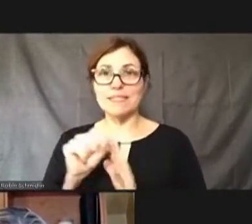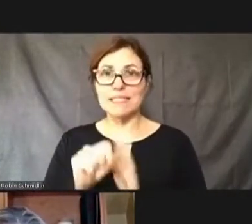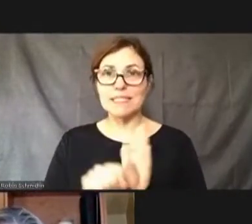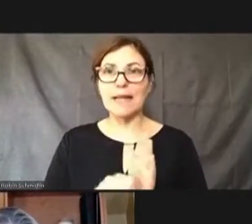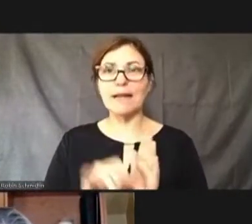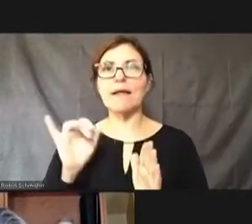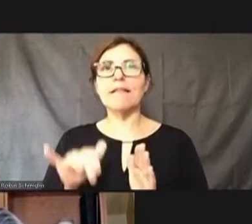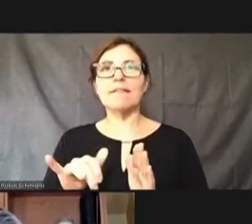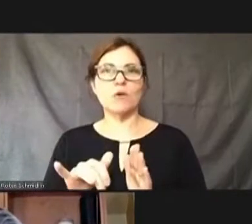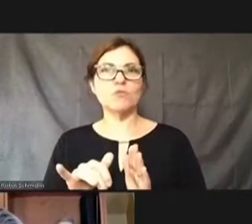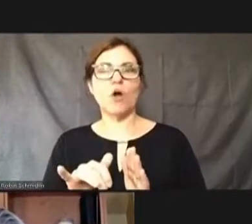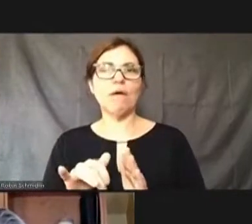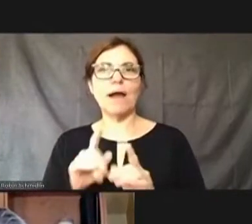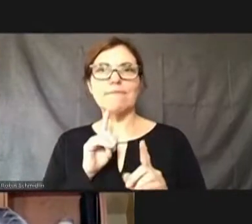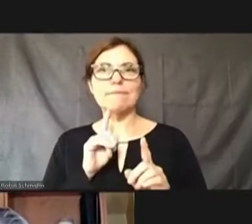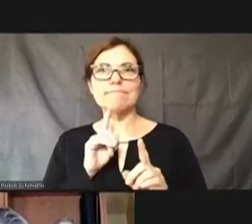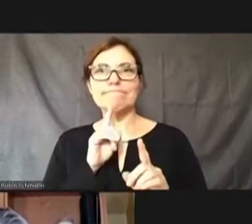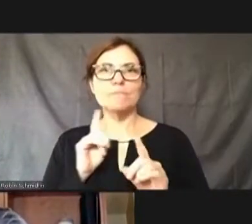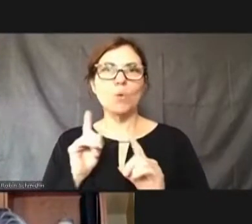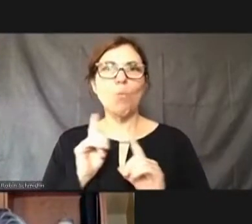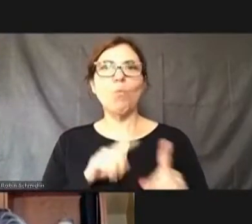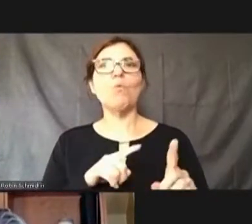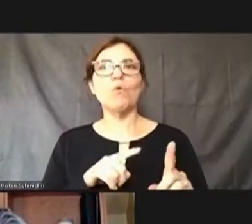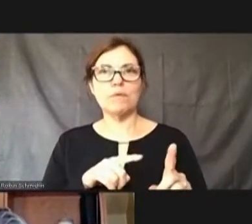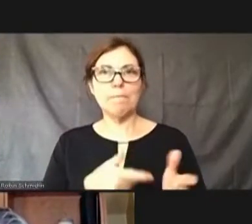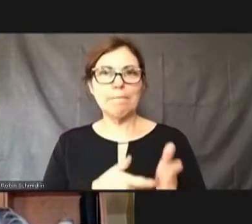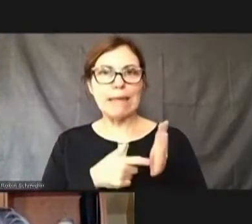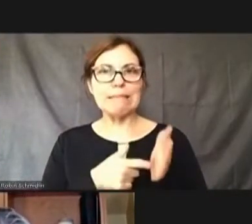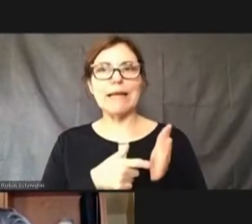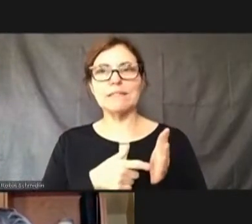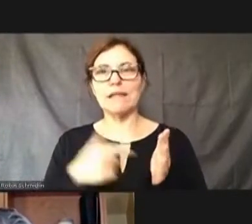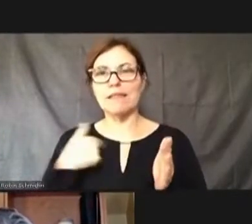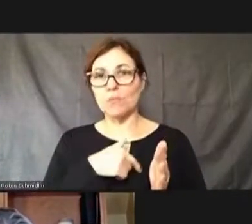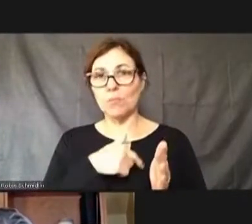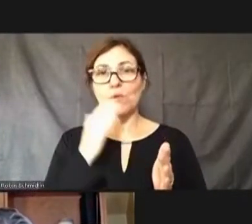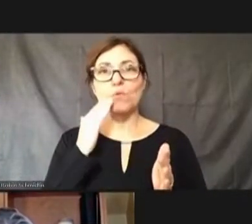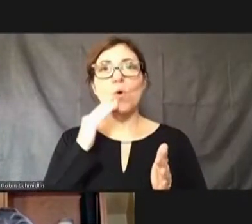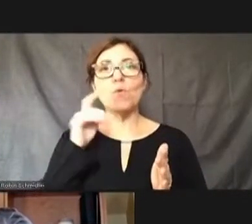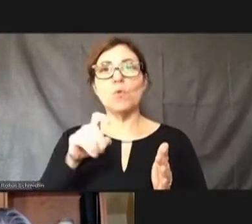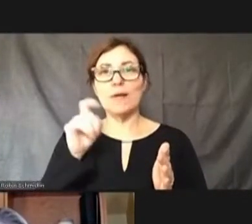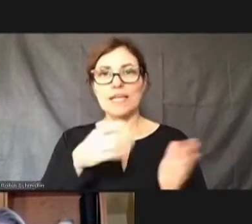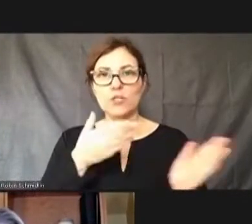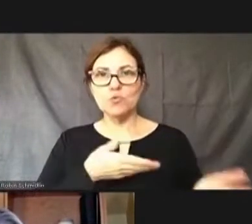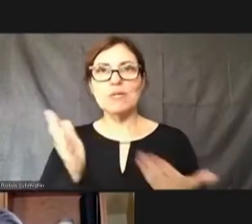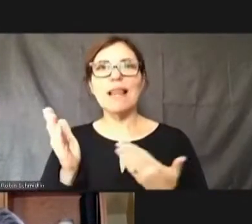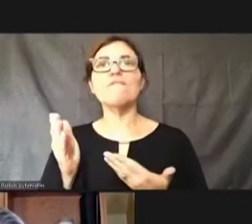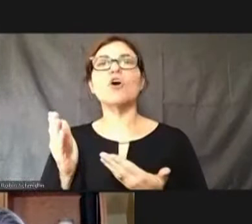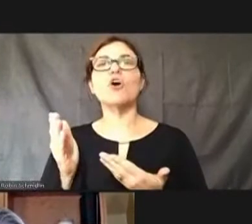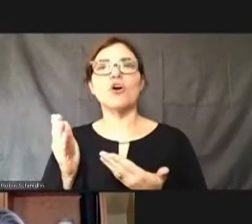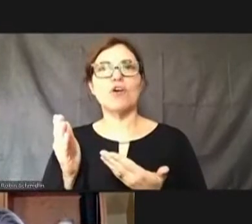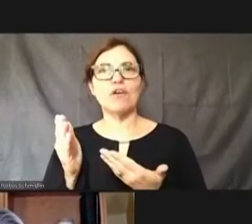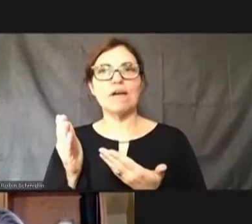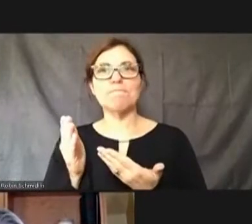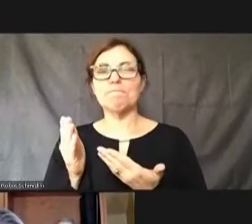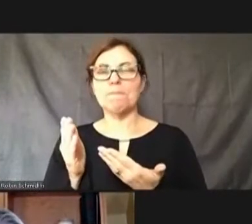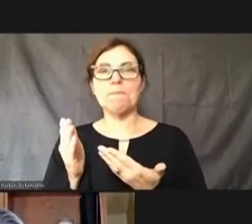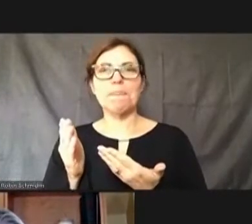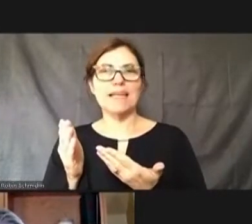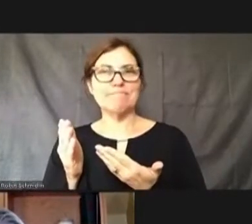but they're ones that we know we need to deliver in the near term to give the water system the kind of resiliency and